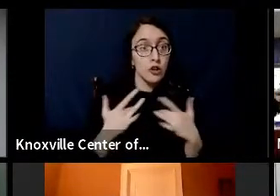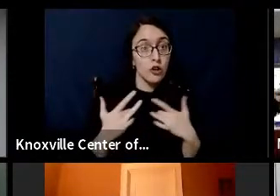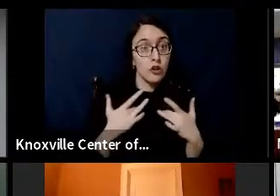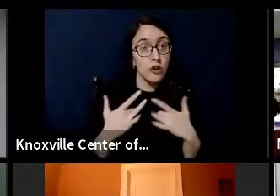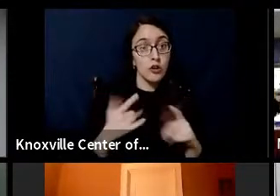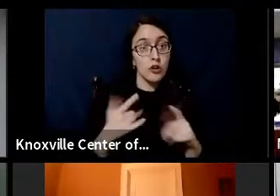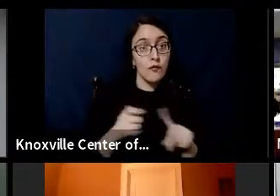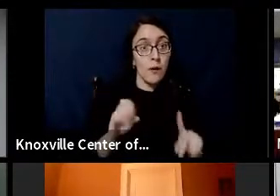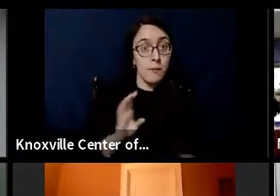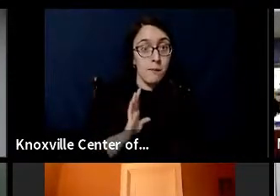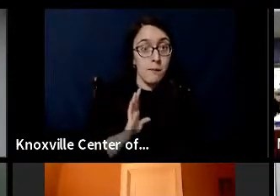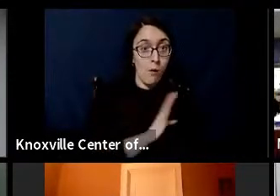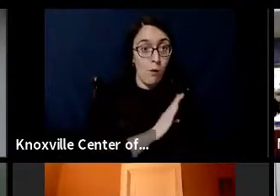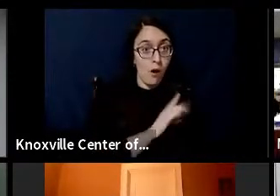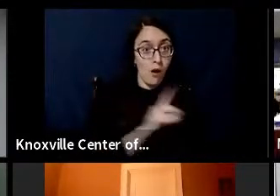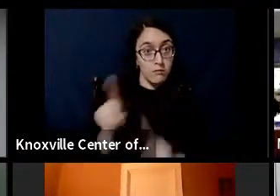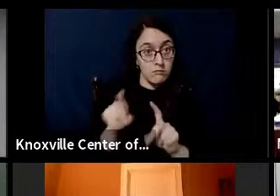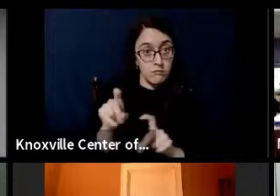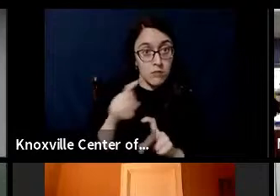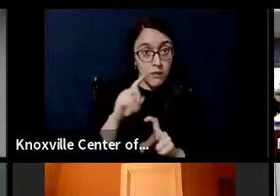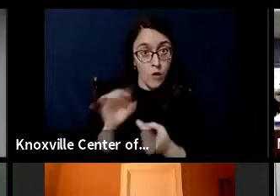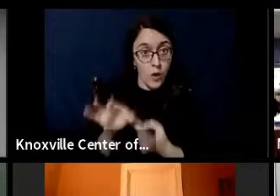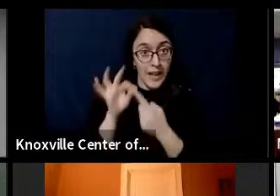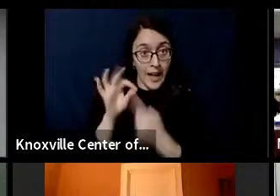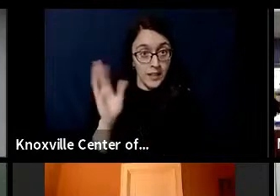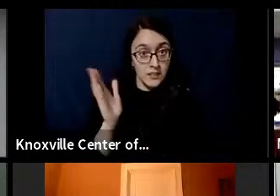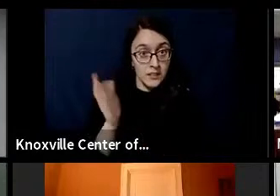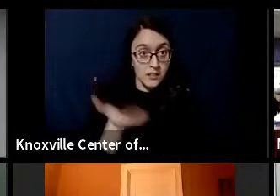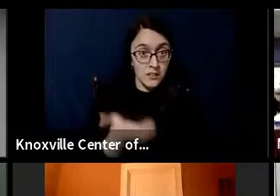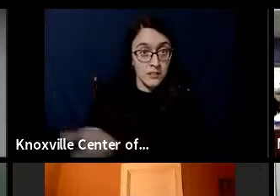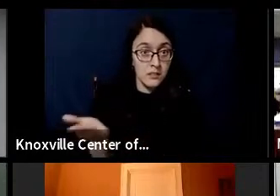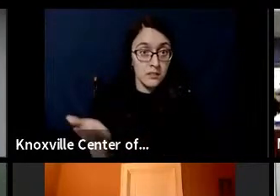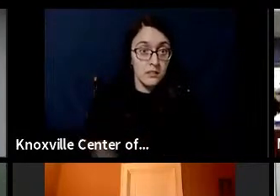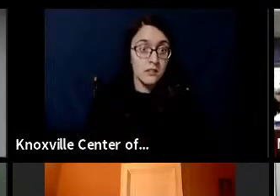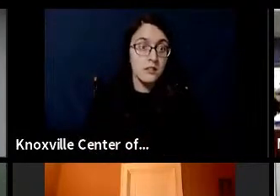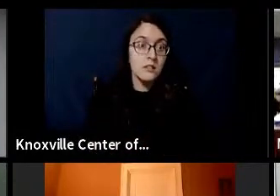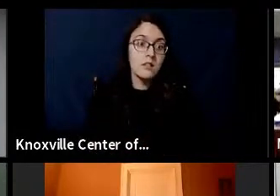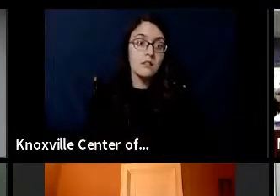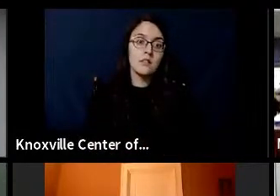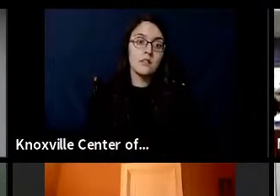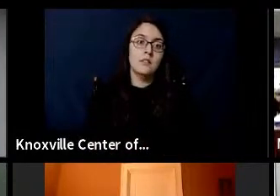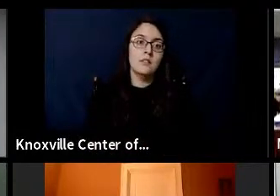from the board to our guests this evening? Any questions?